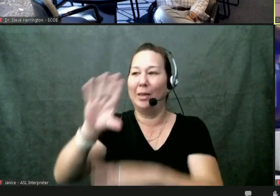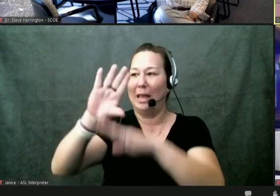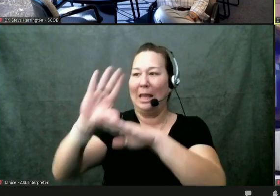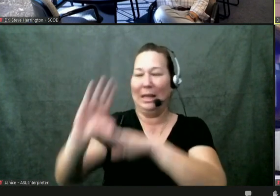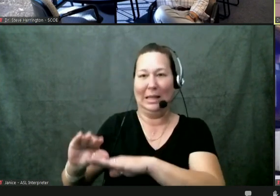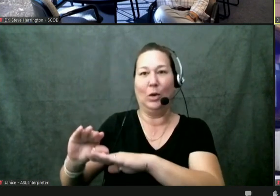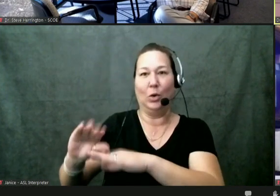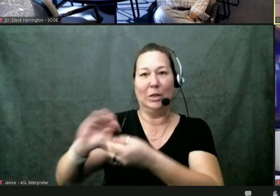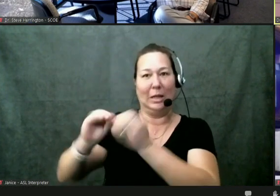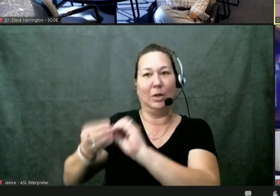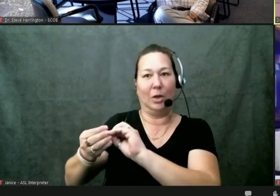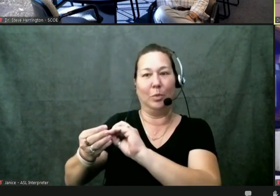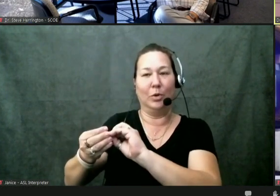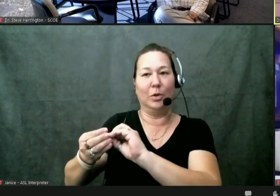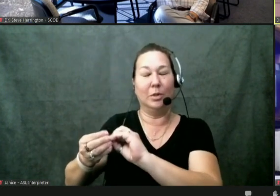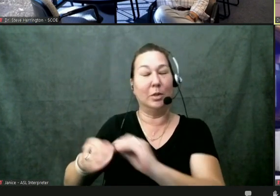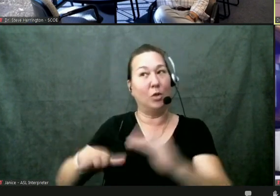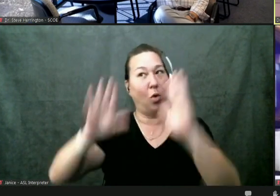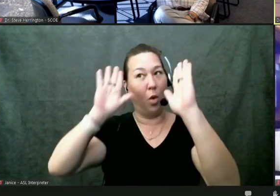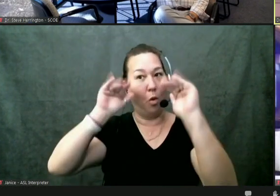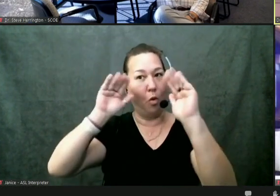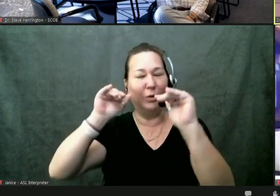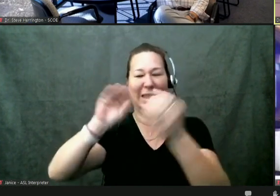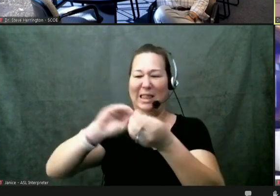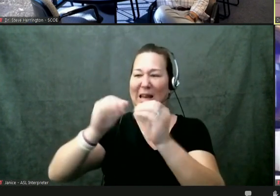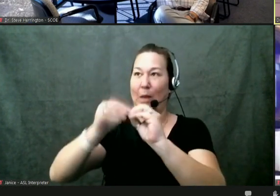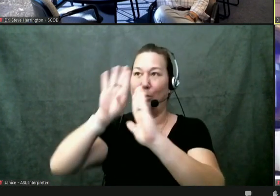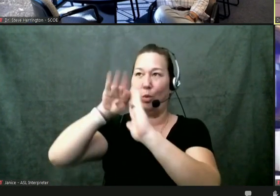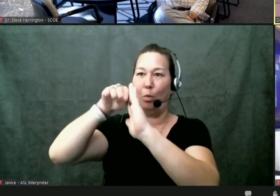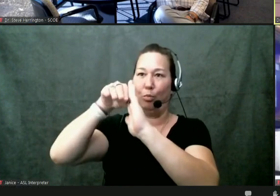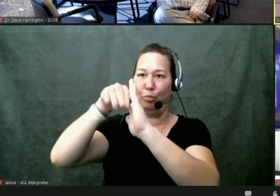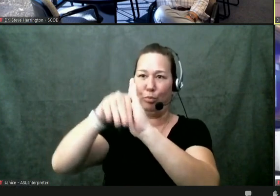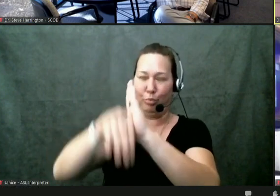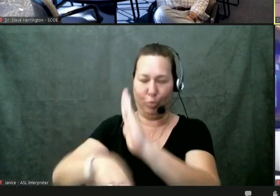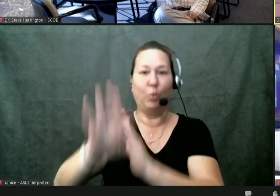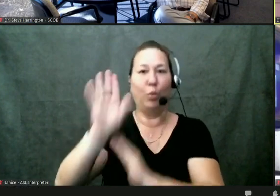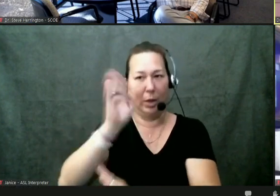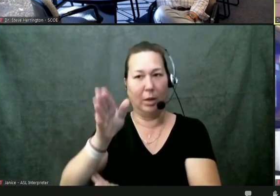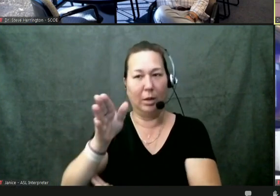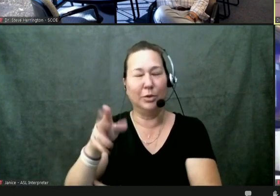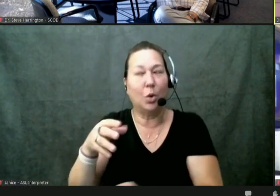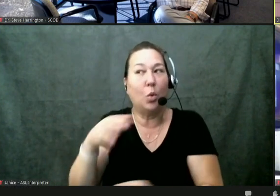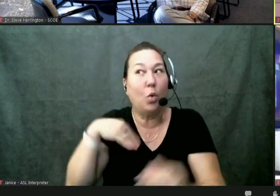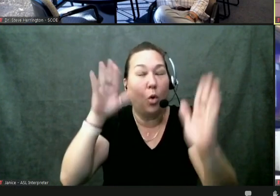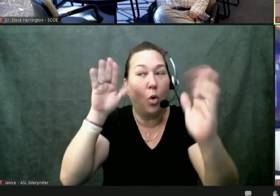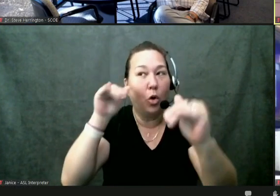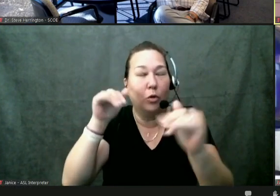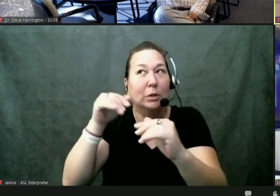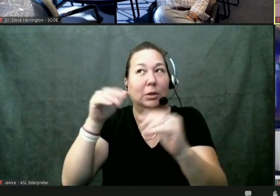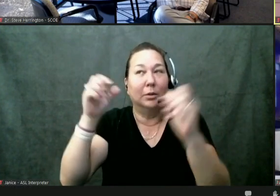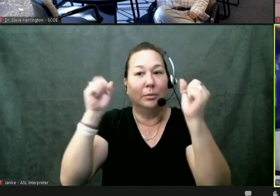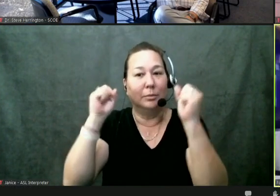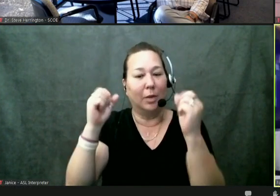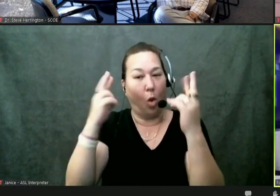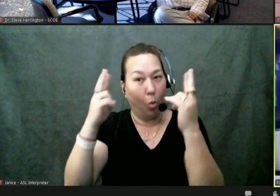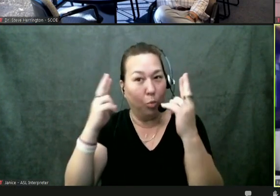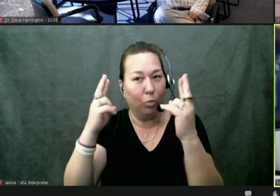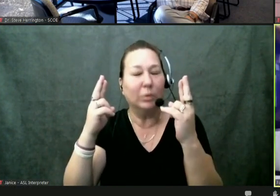that trend will continue and looking forward to seeing what happens over the next week. Thank you.